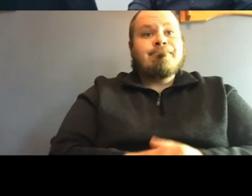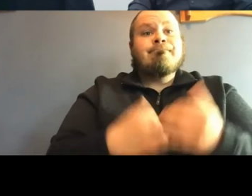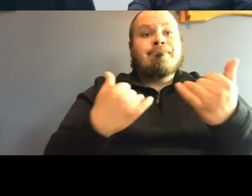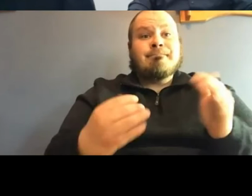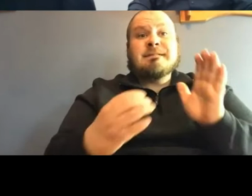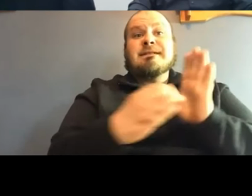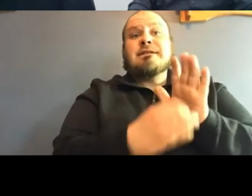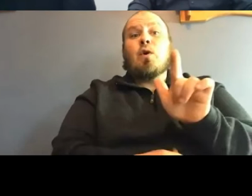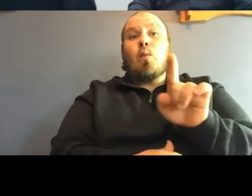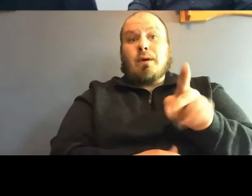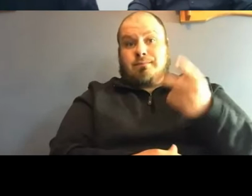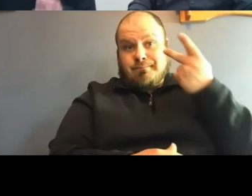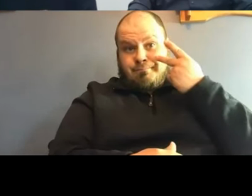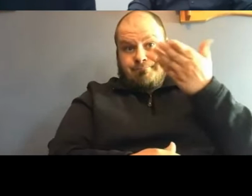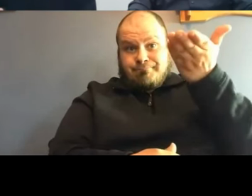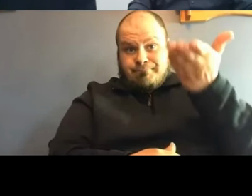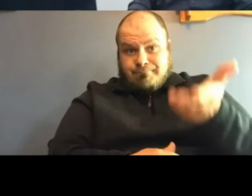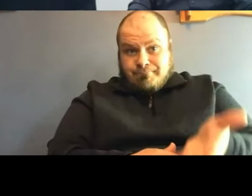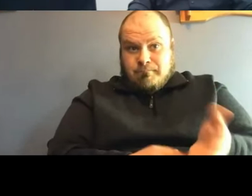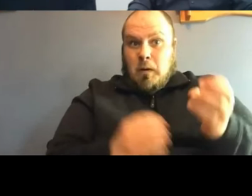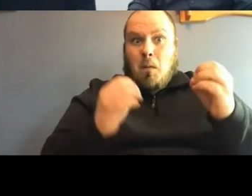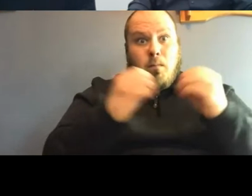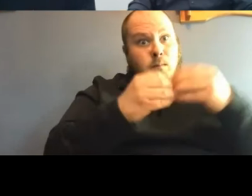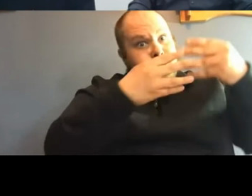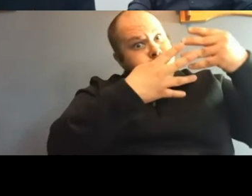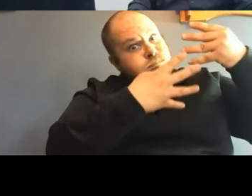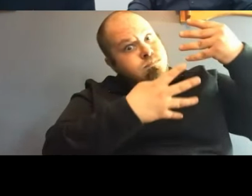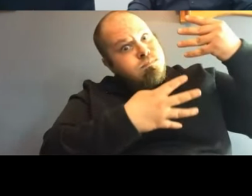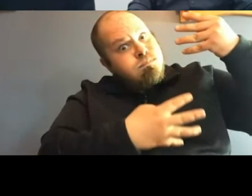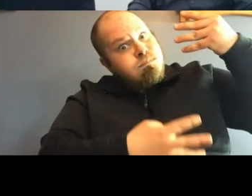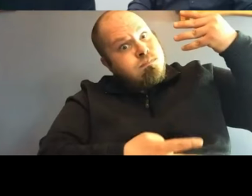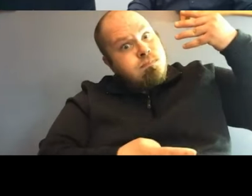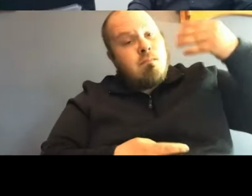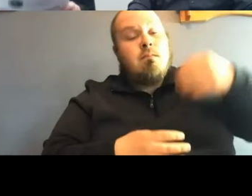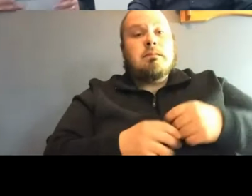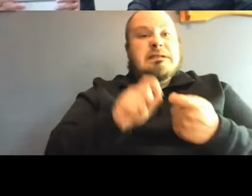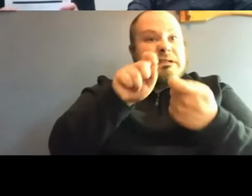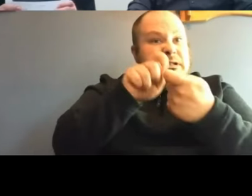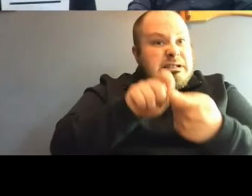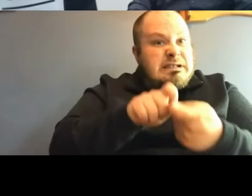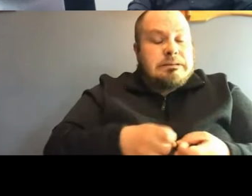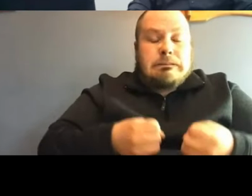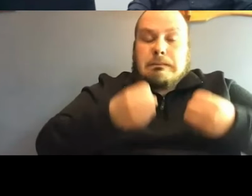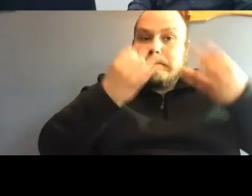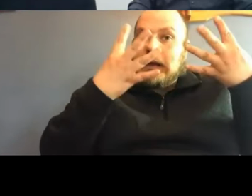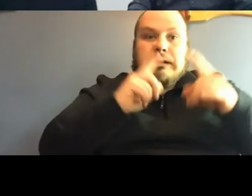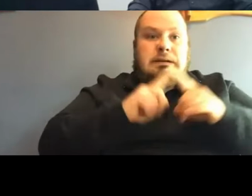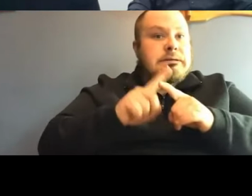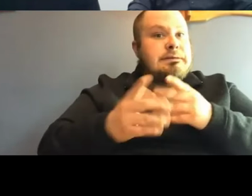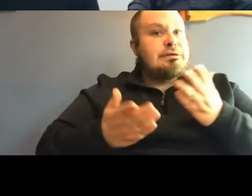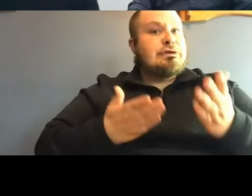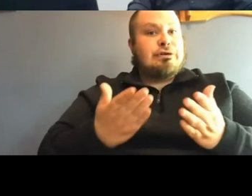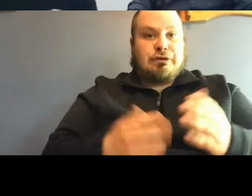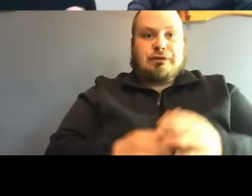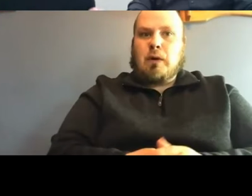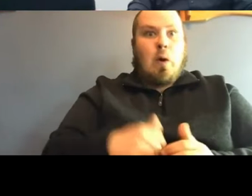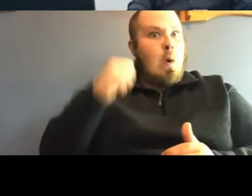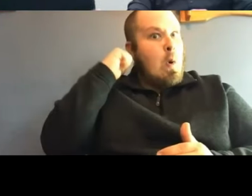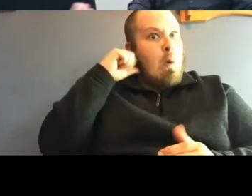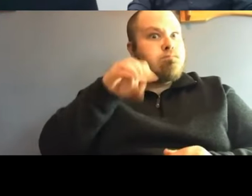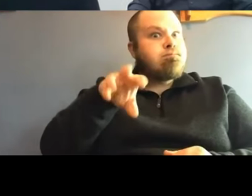see, it's more comprehensive, as many other services, and I won't list them